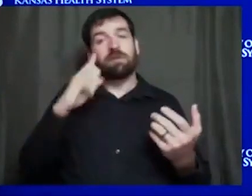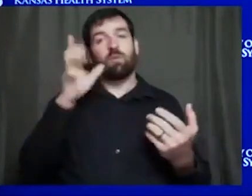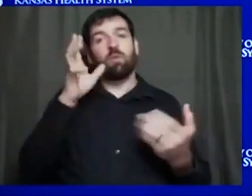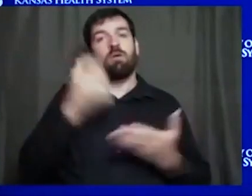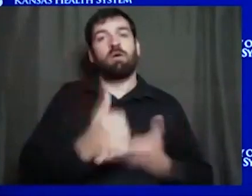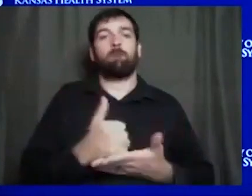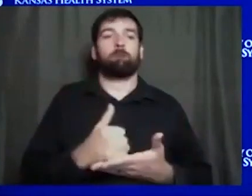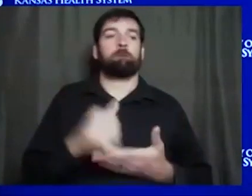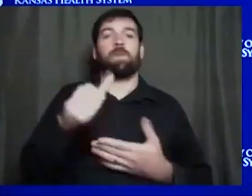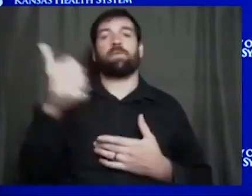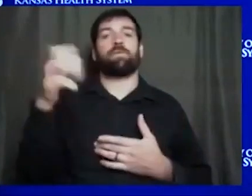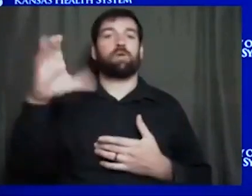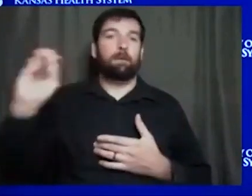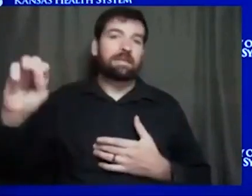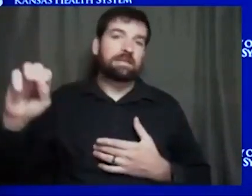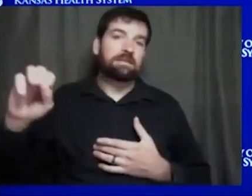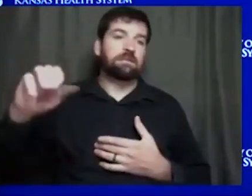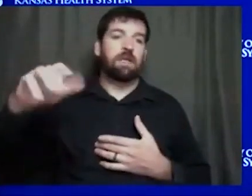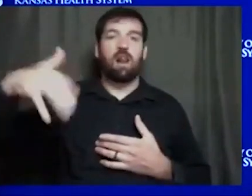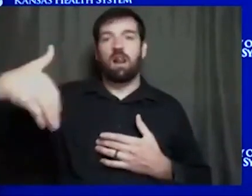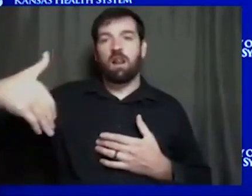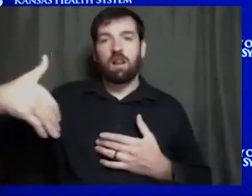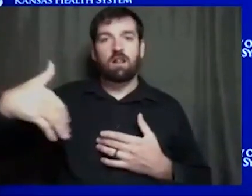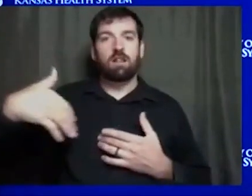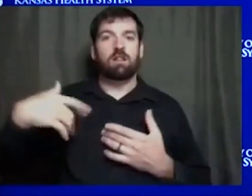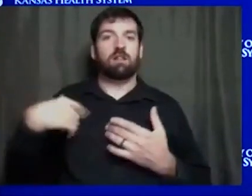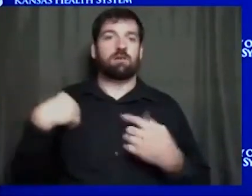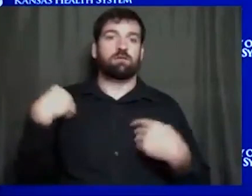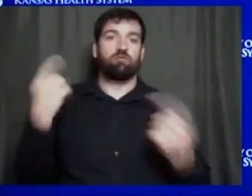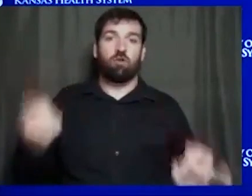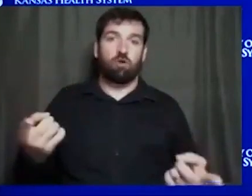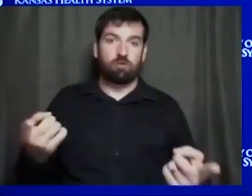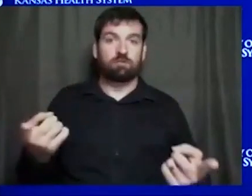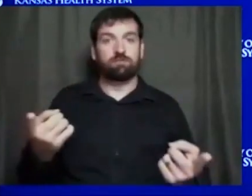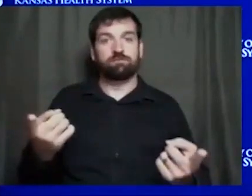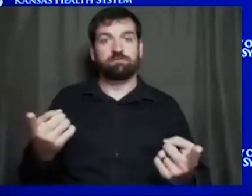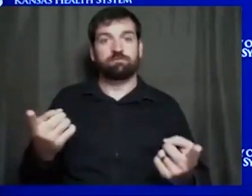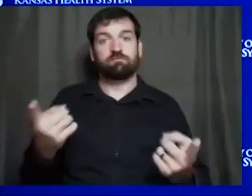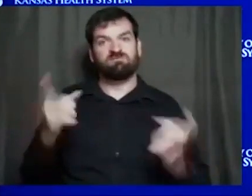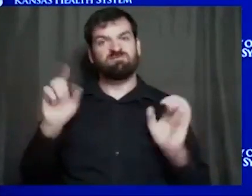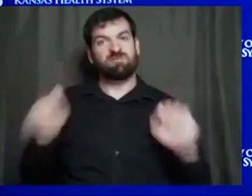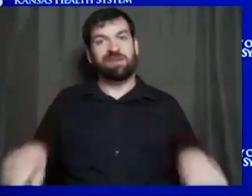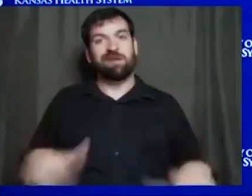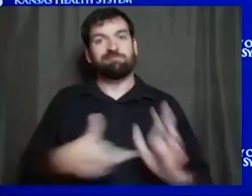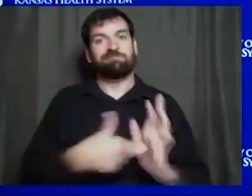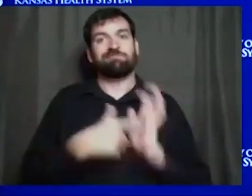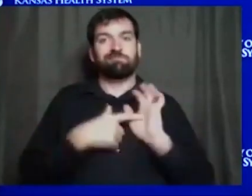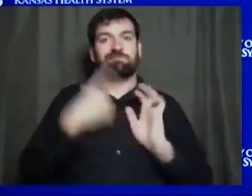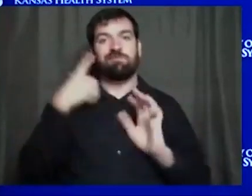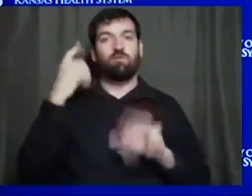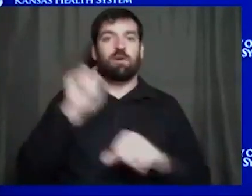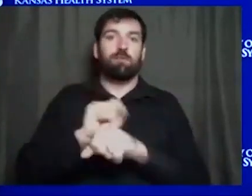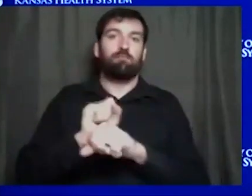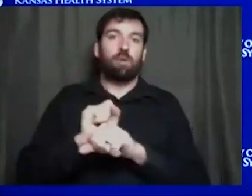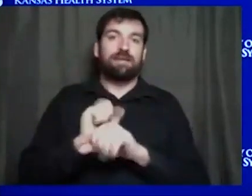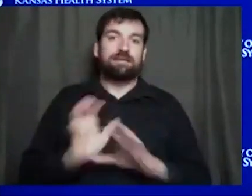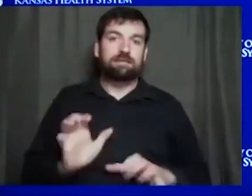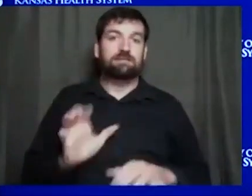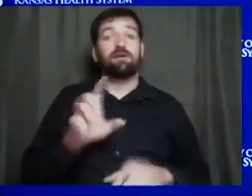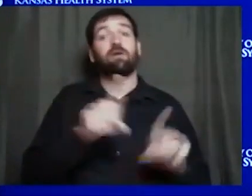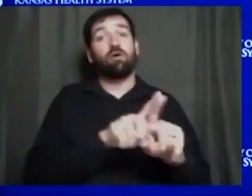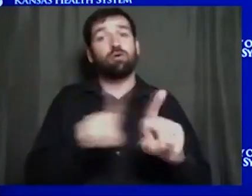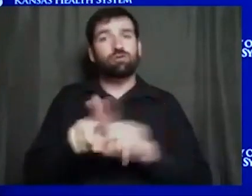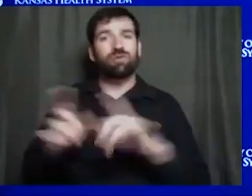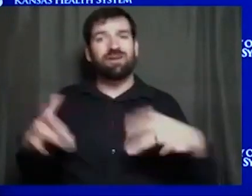companies that haven't done so far be able to mandate that for their employees, and also events or things of that